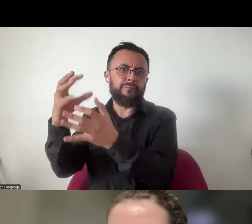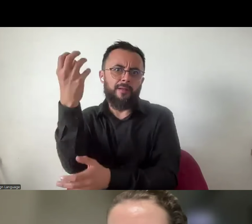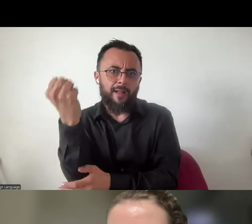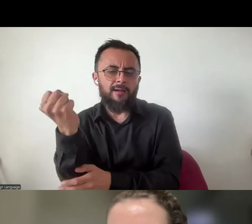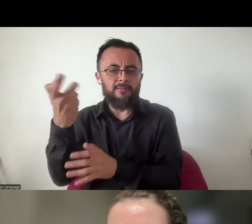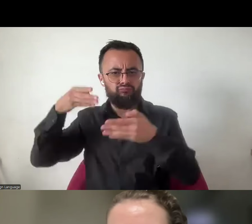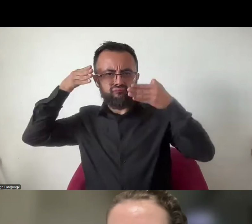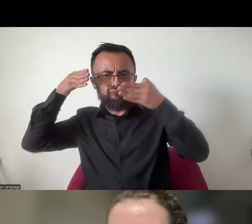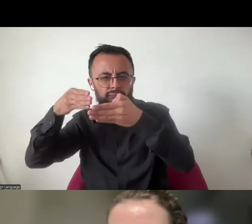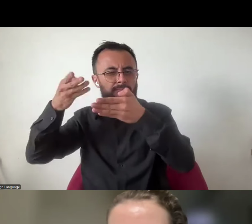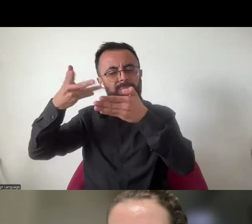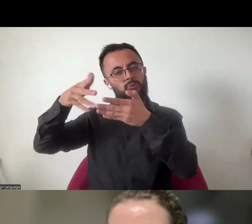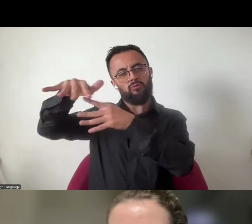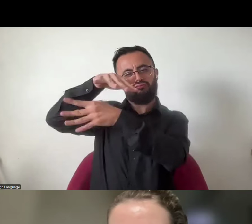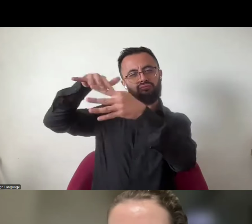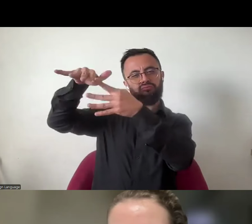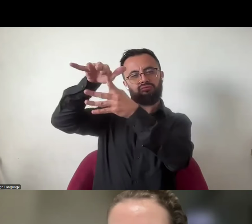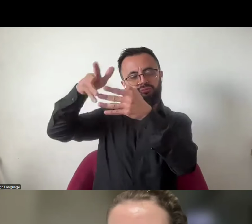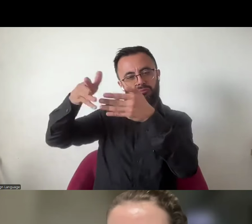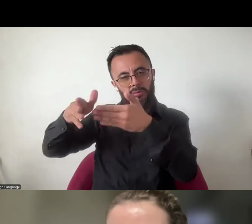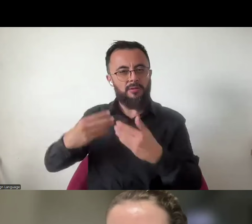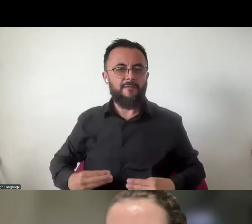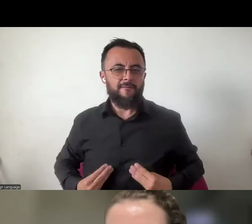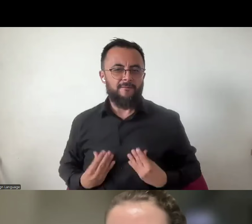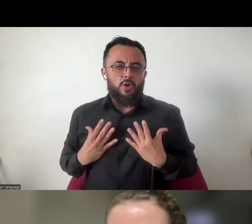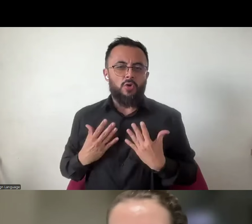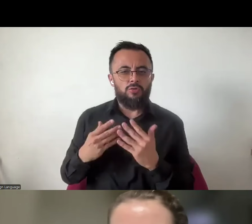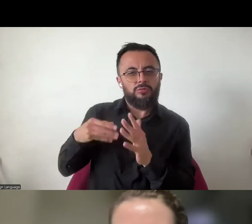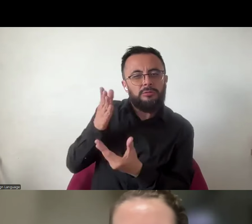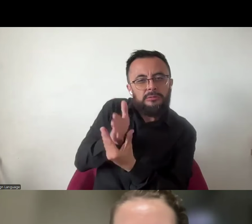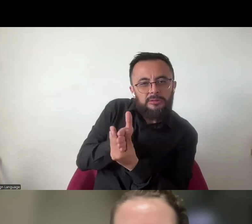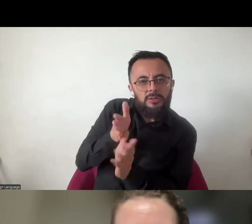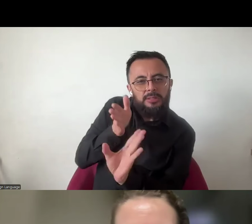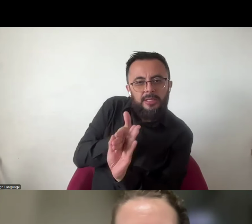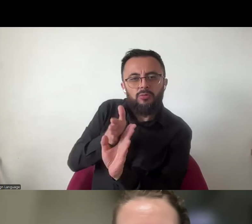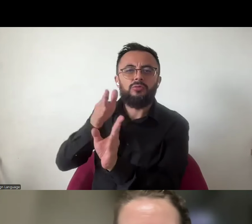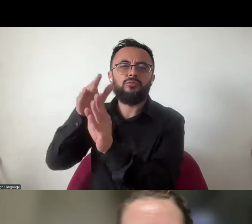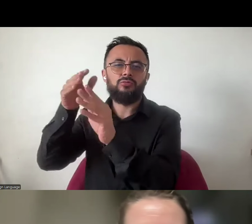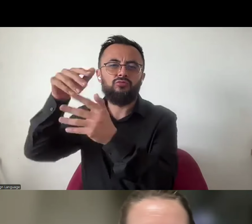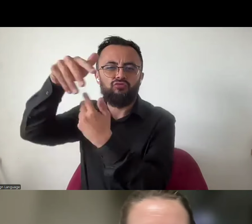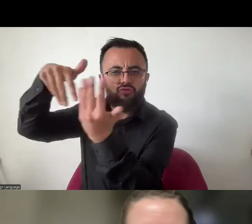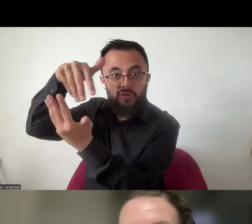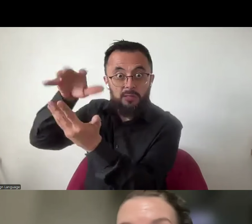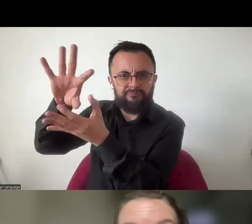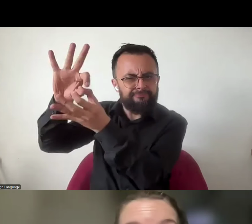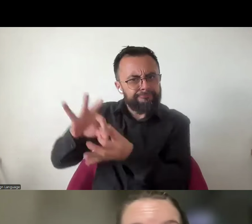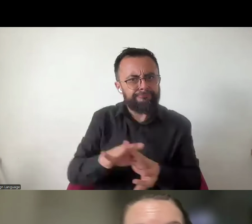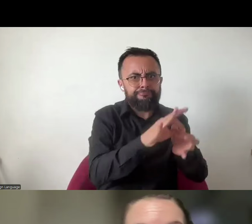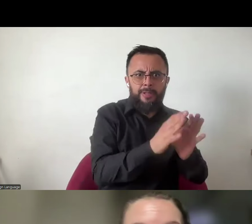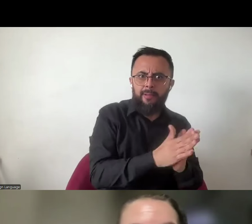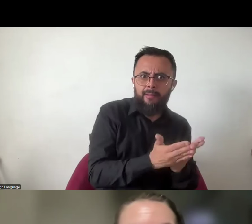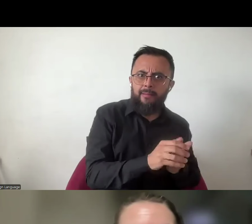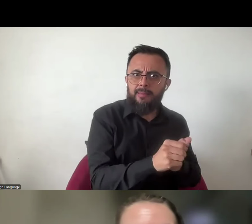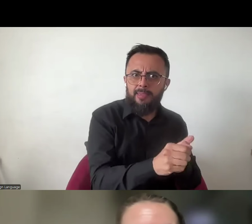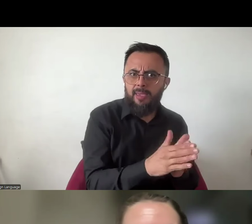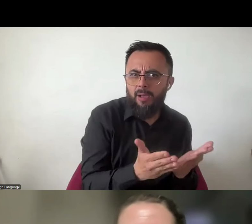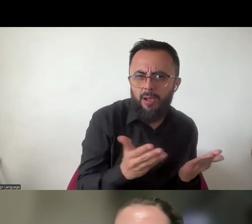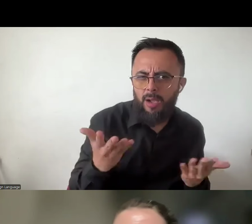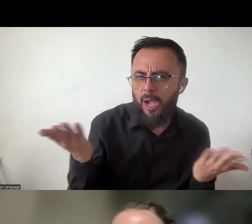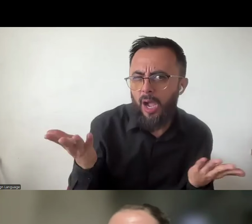is why they clasificación ask how dentro this de la guía de acción. classification is inserted in the practical guide. Thank you. I'm happy to provide